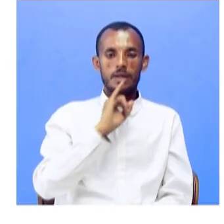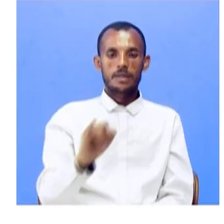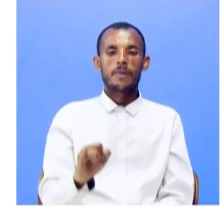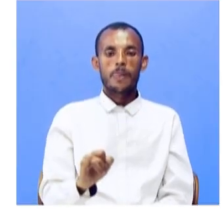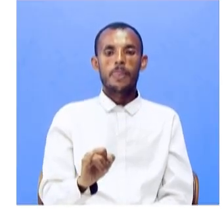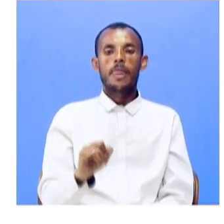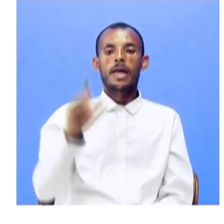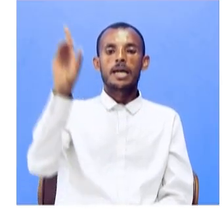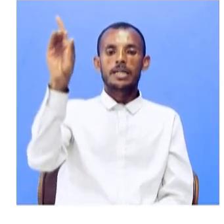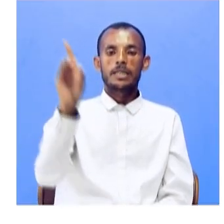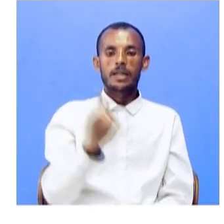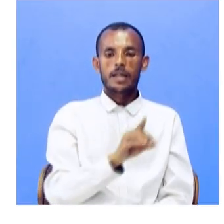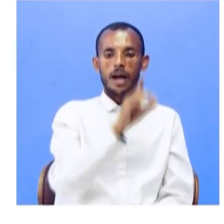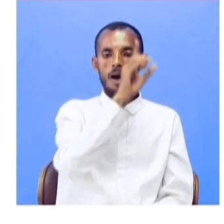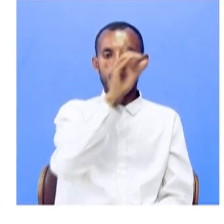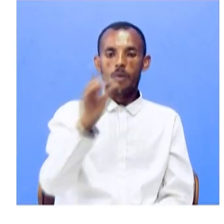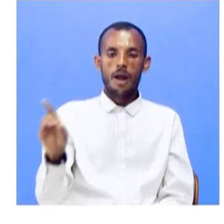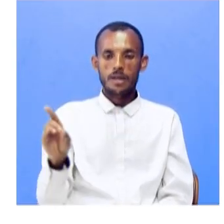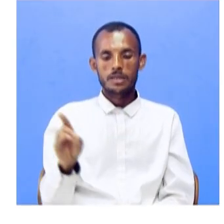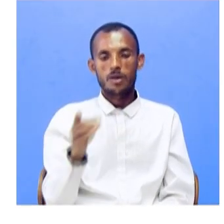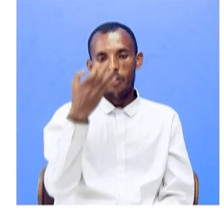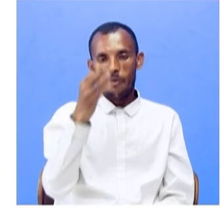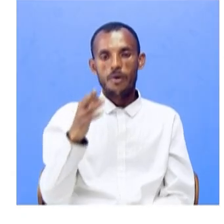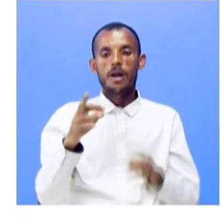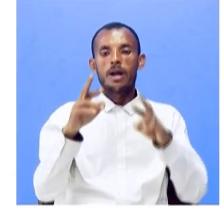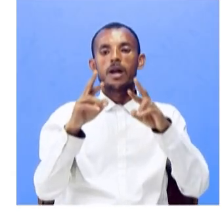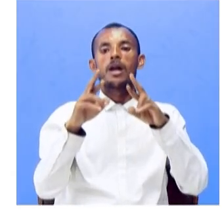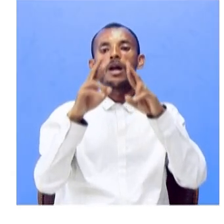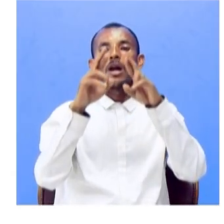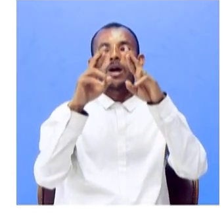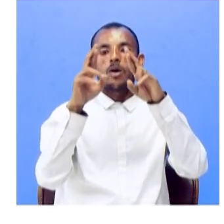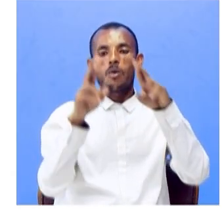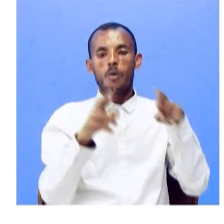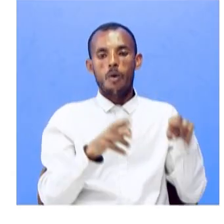the diagonals of rhombus are